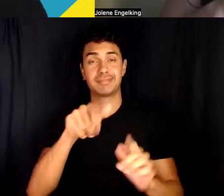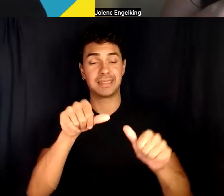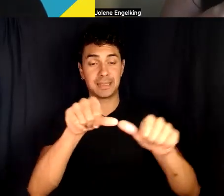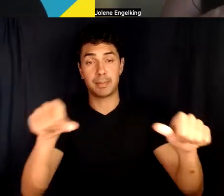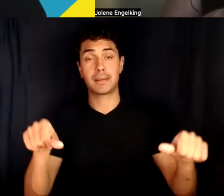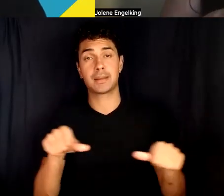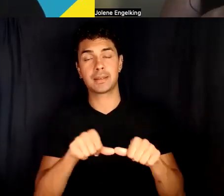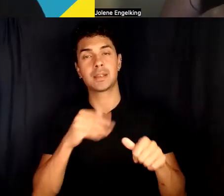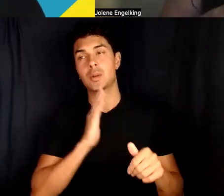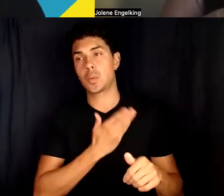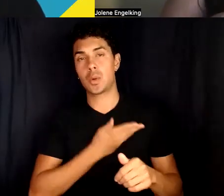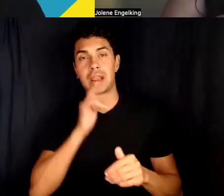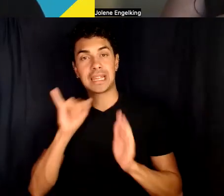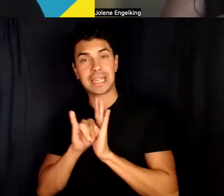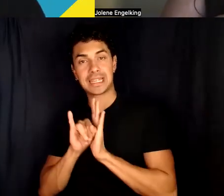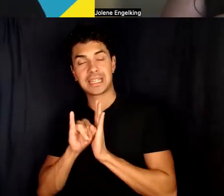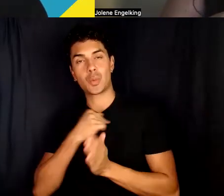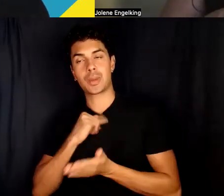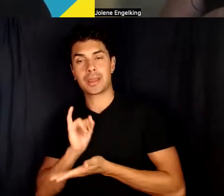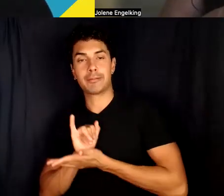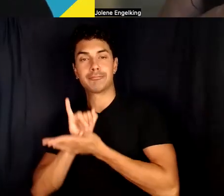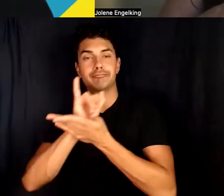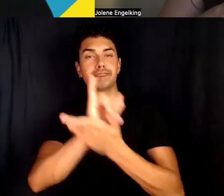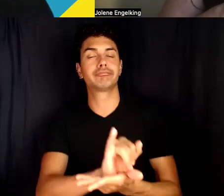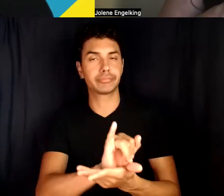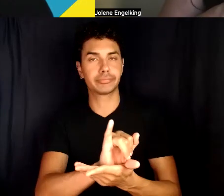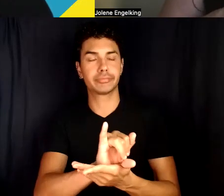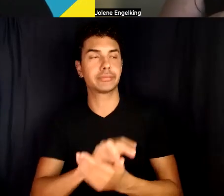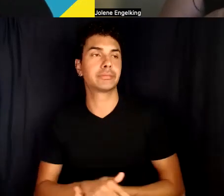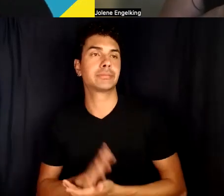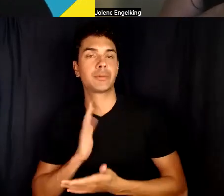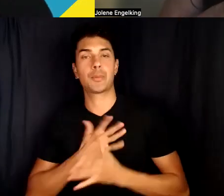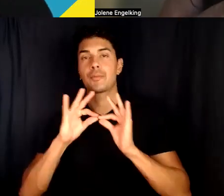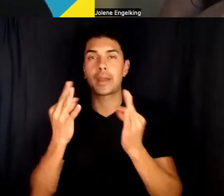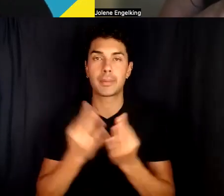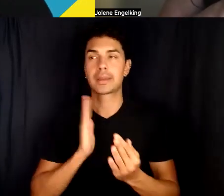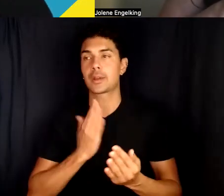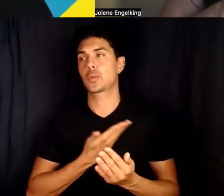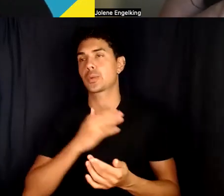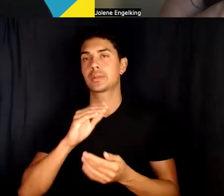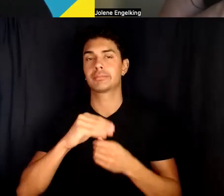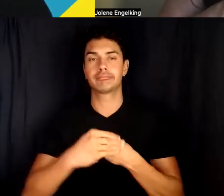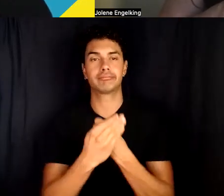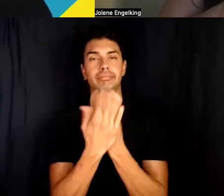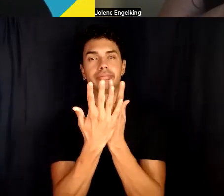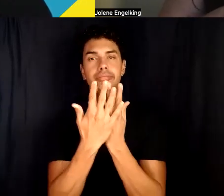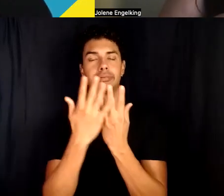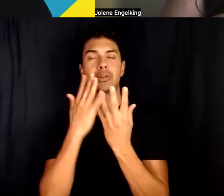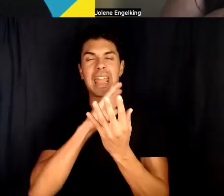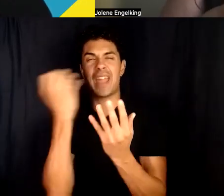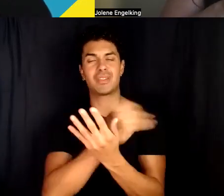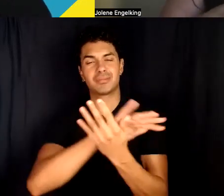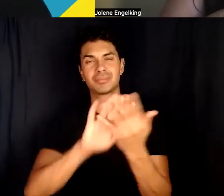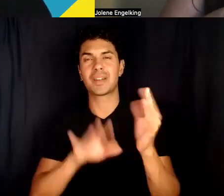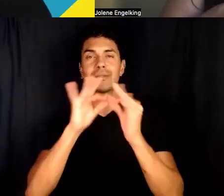our family of origin, we bring our families of choice, we bring our sexuality, our